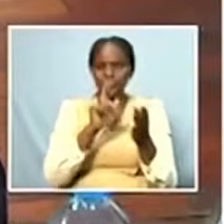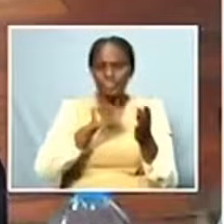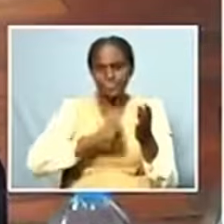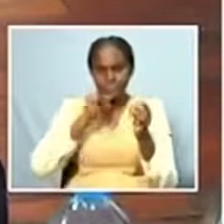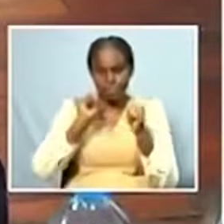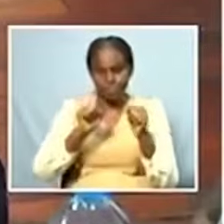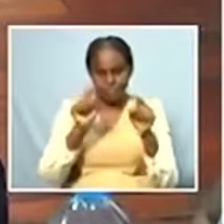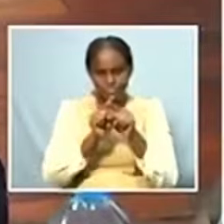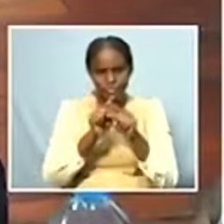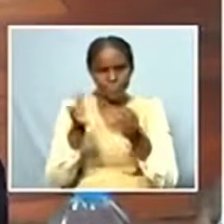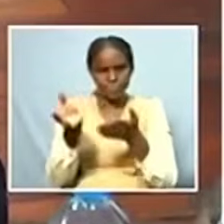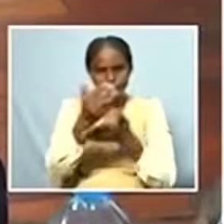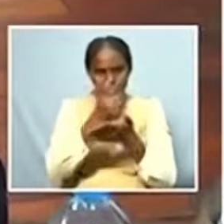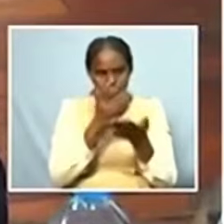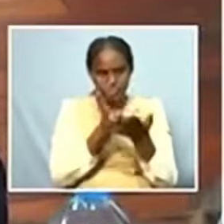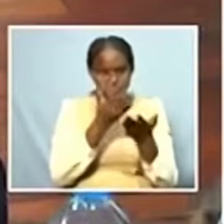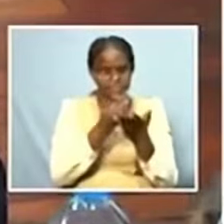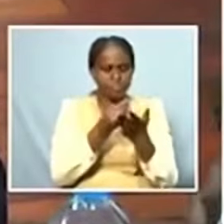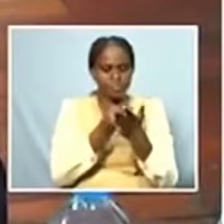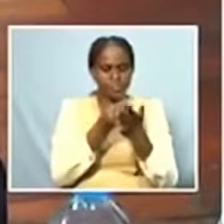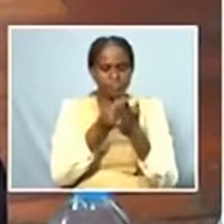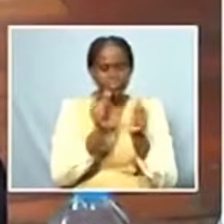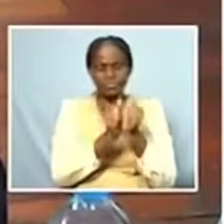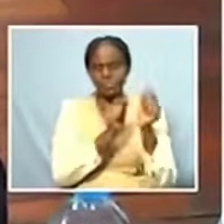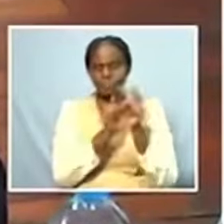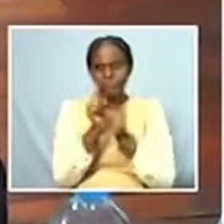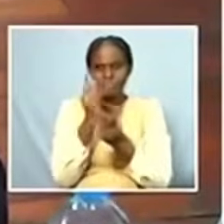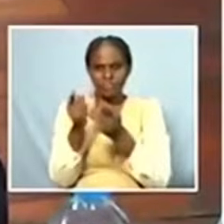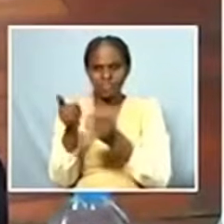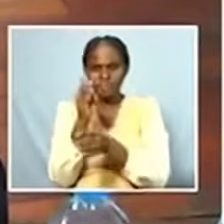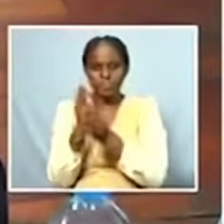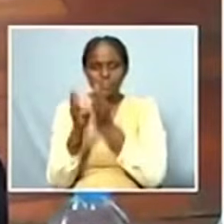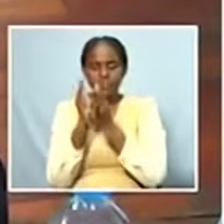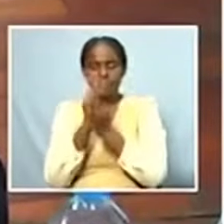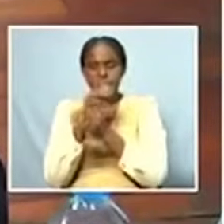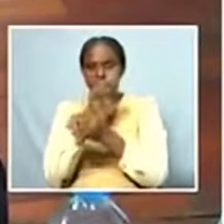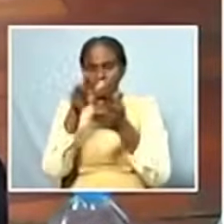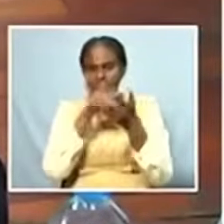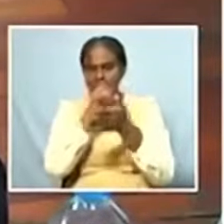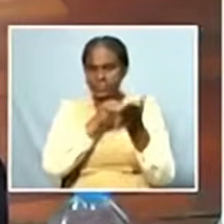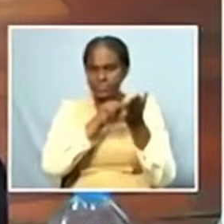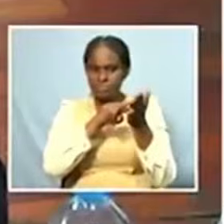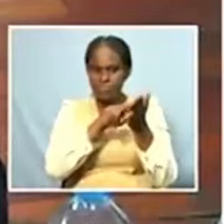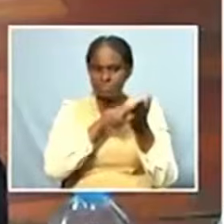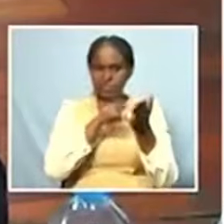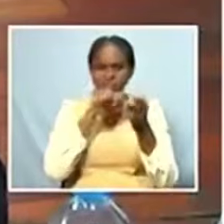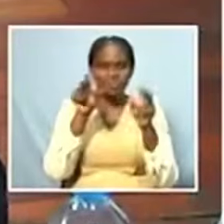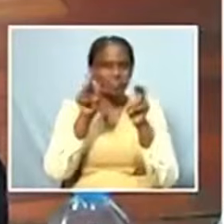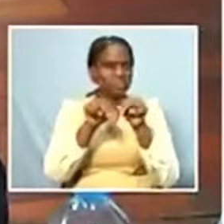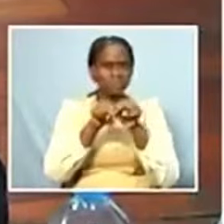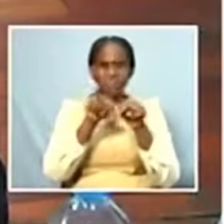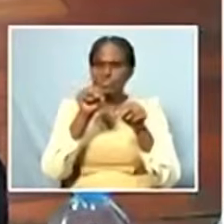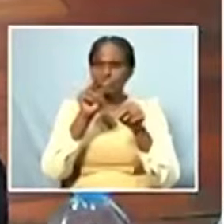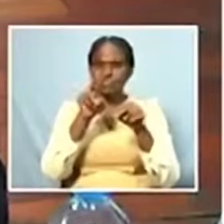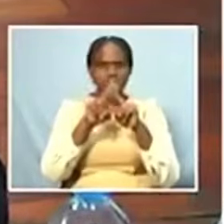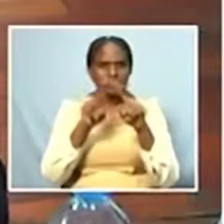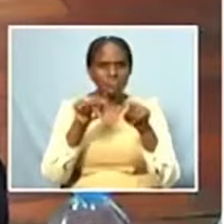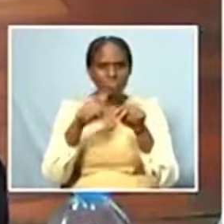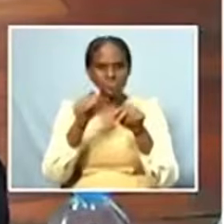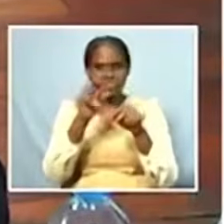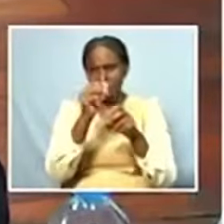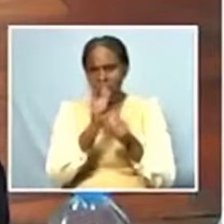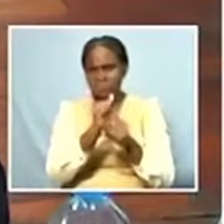can recover this money and also maybe these contractors are blacklisted? Because it's not normal, Mr. Chairman. You get a